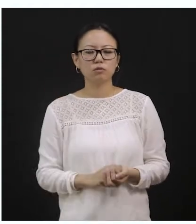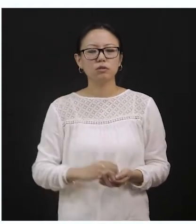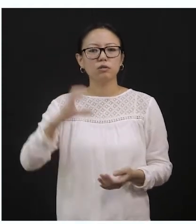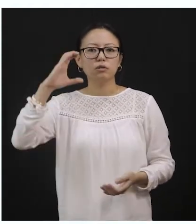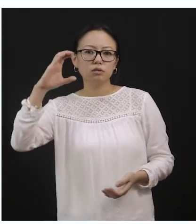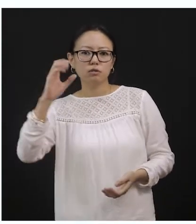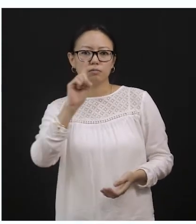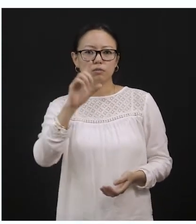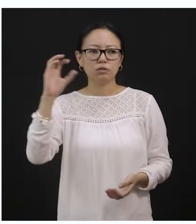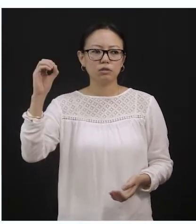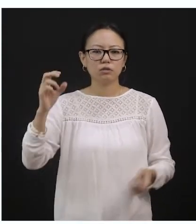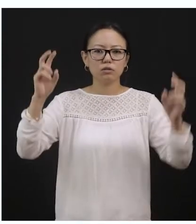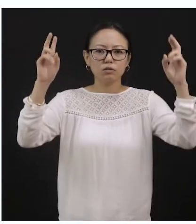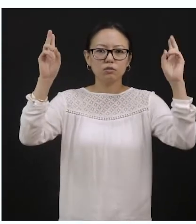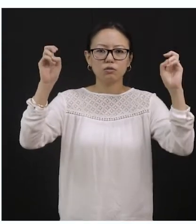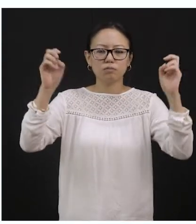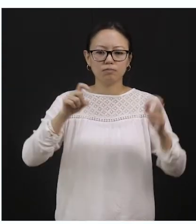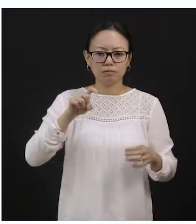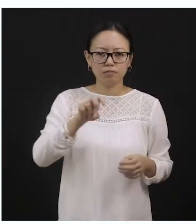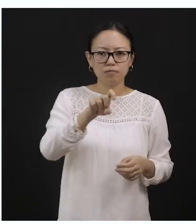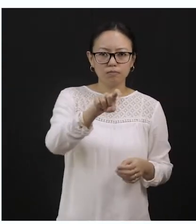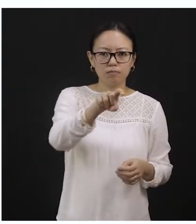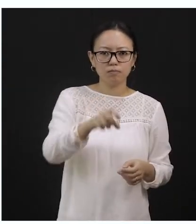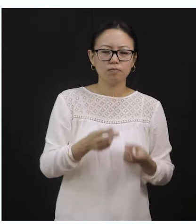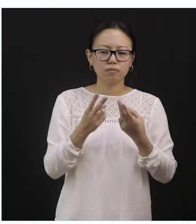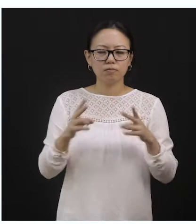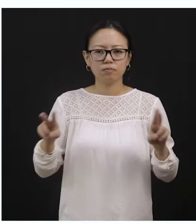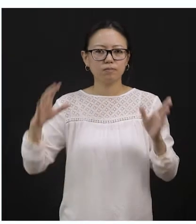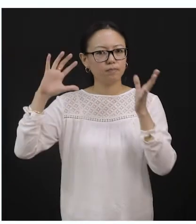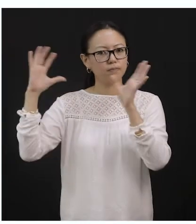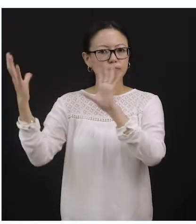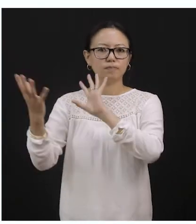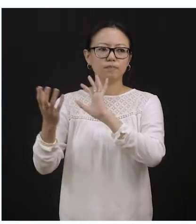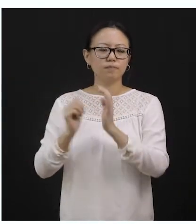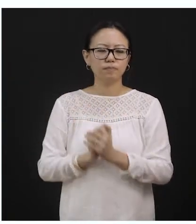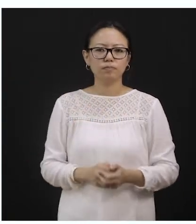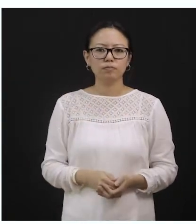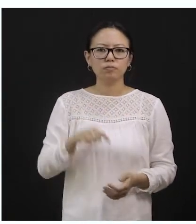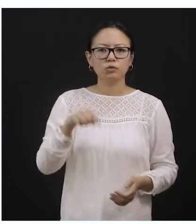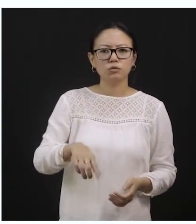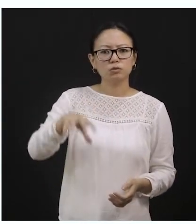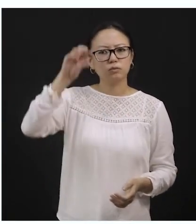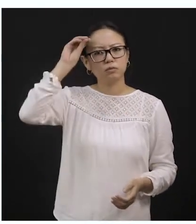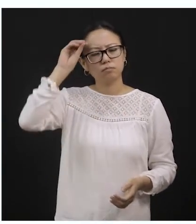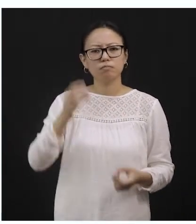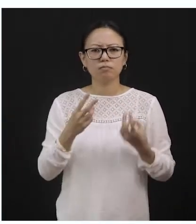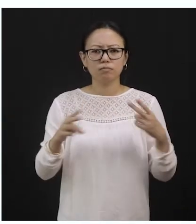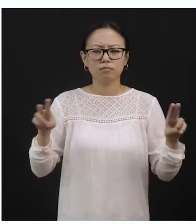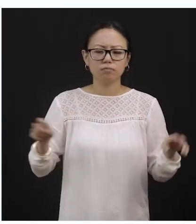10, and the topic is about insect world. All right, so today we're going to learn about